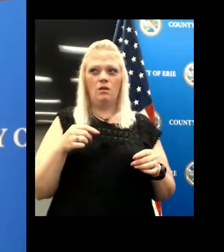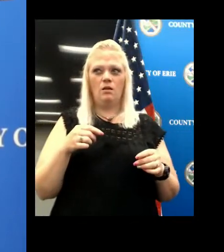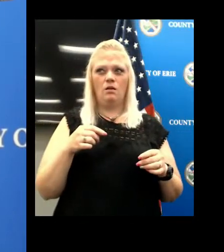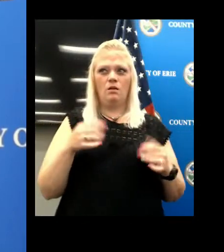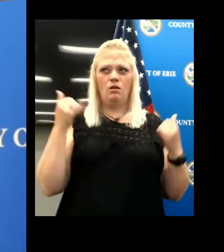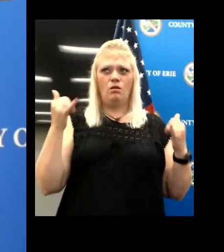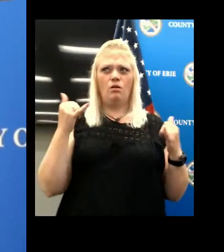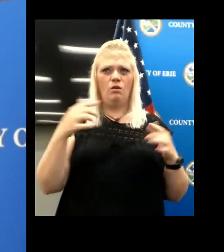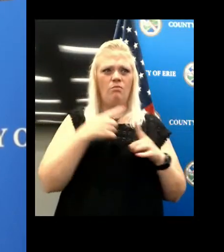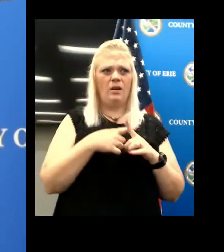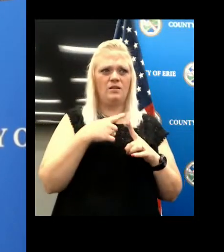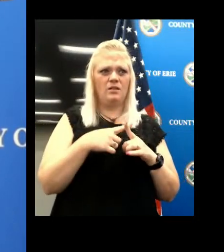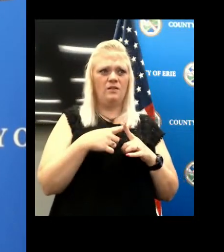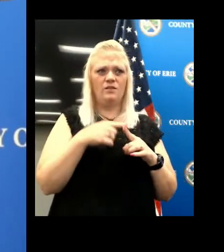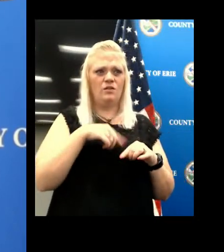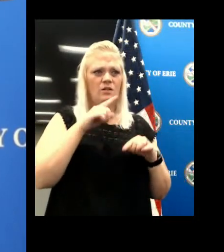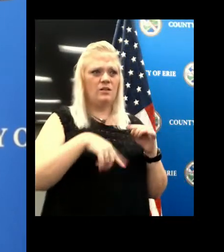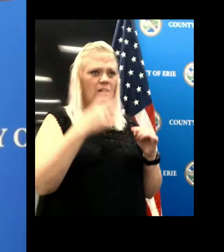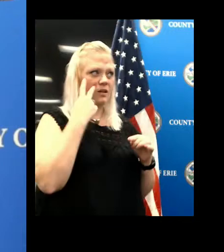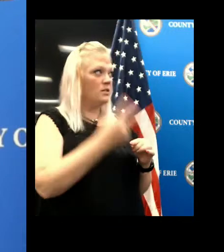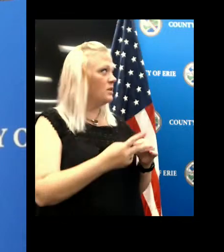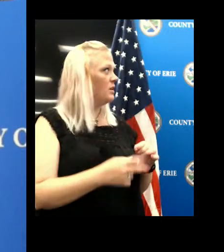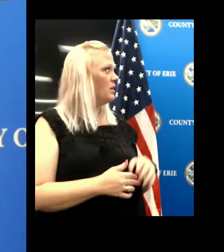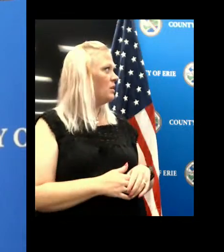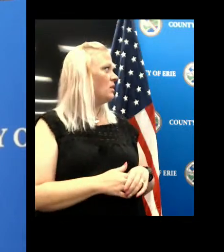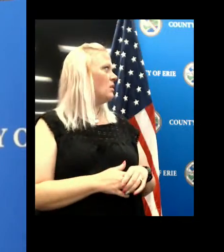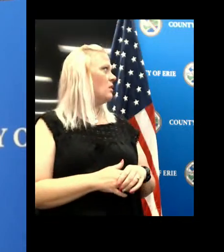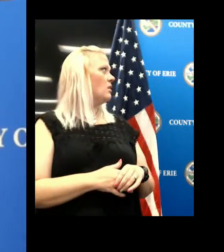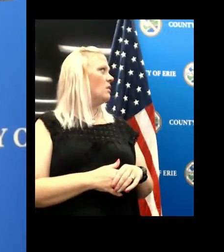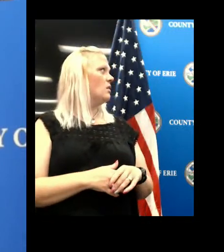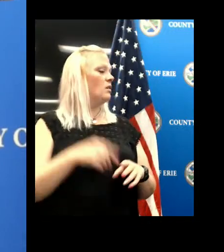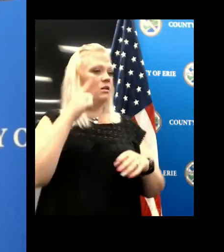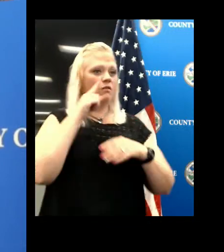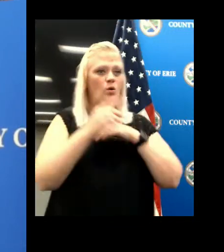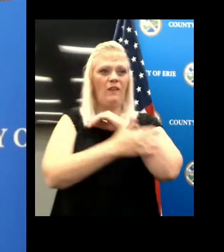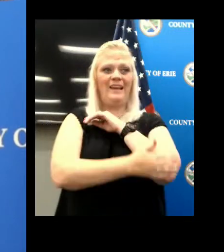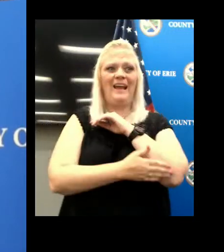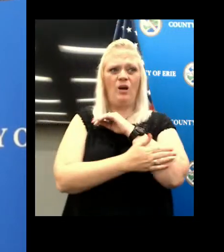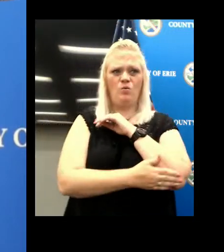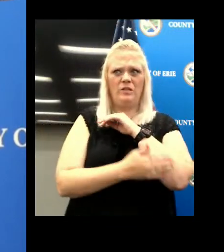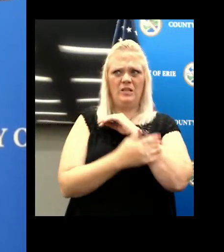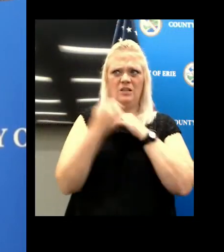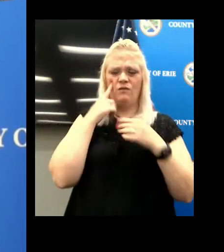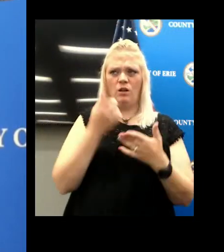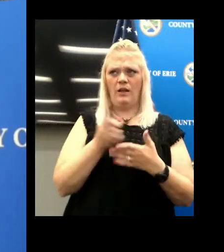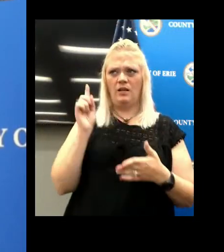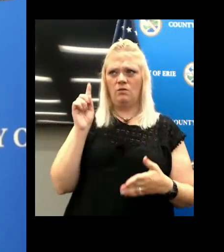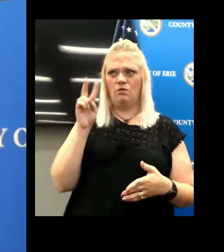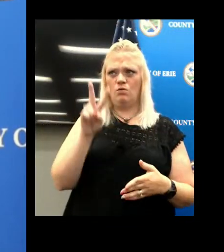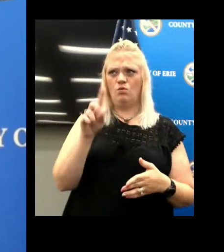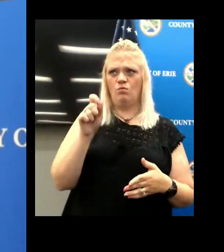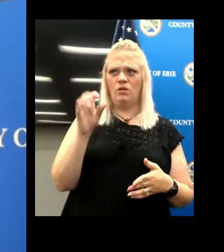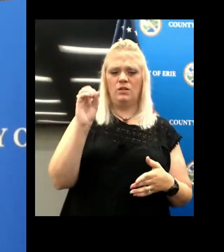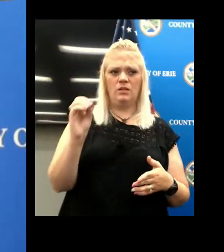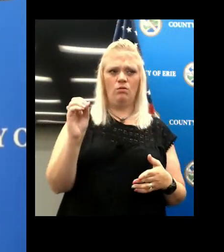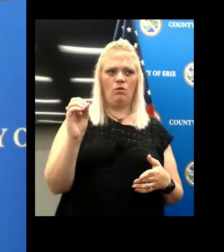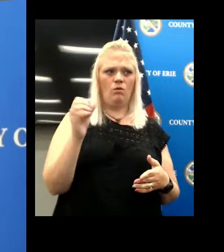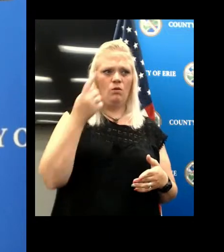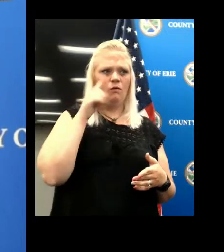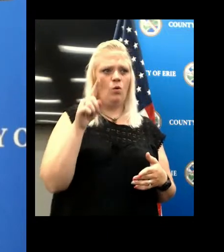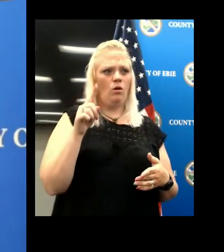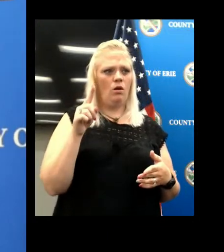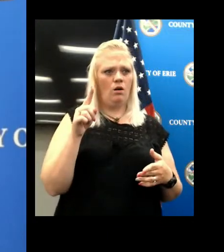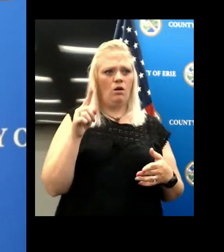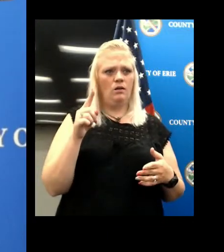rate for you? I'm sorry, I can't see this line from where I'm sitting. For the county? County. Do you have- For last week was 2.0. Or just for this